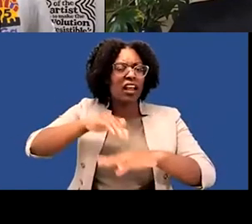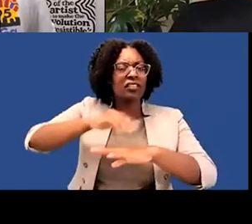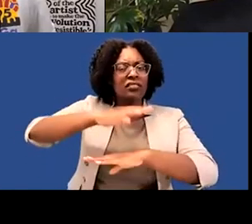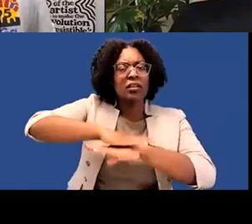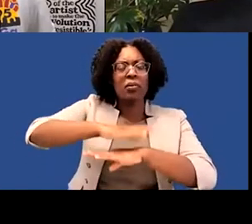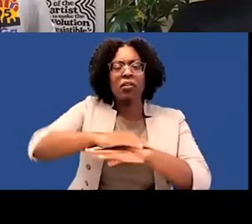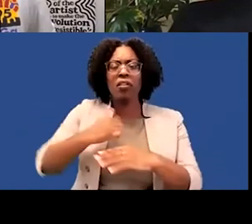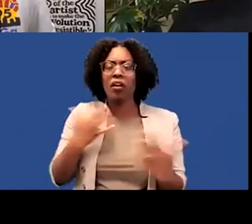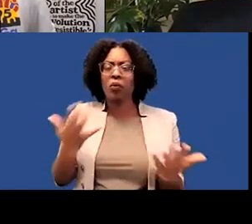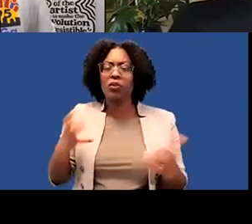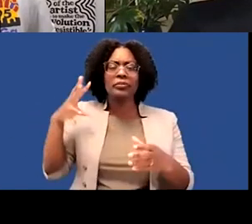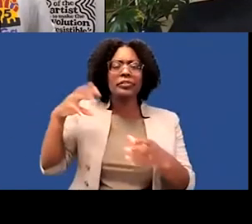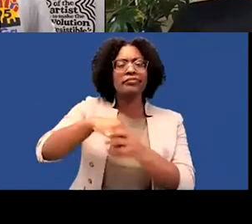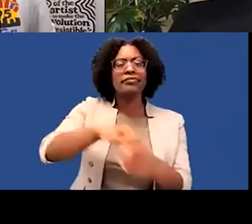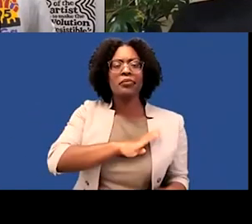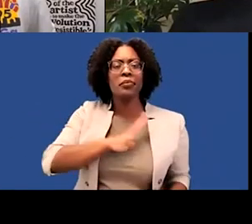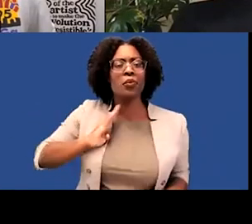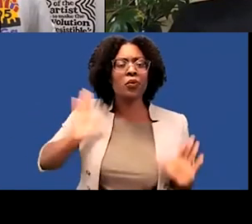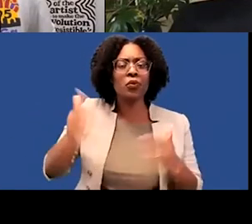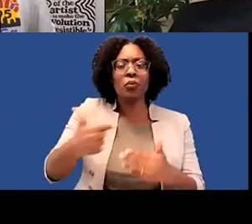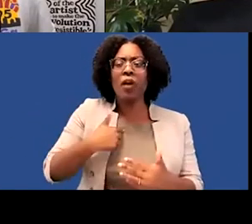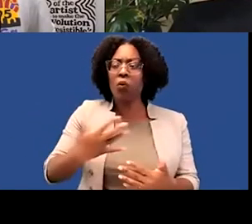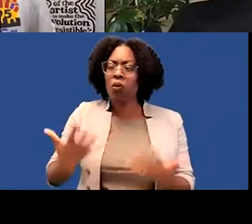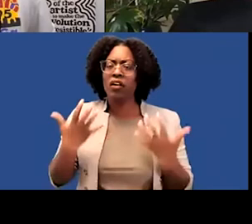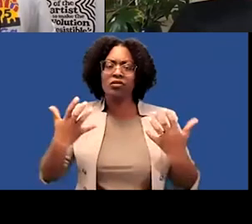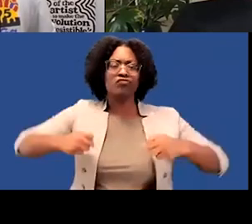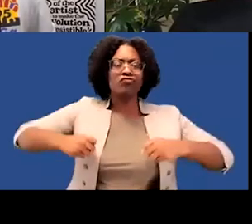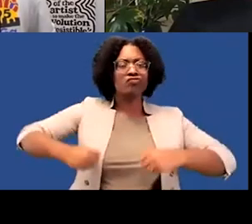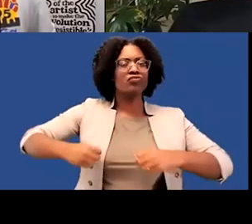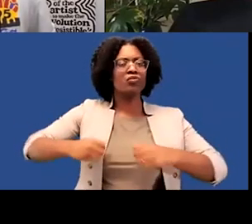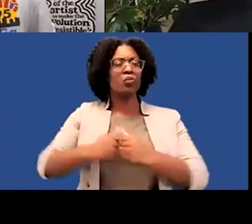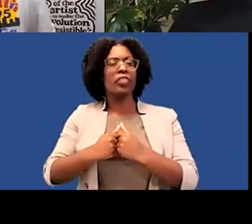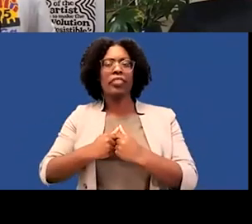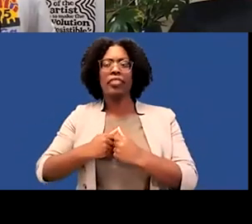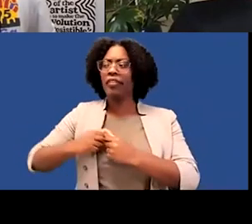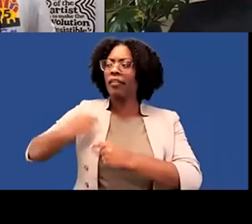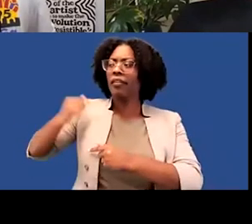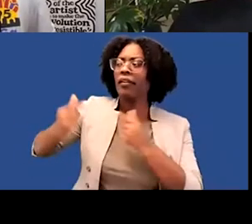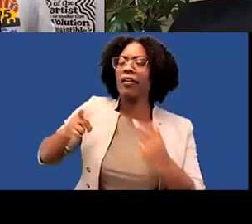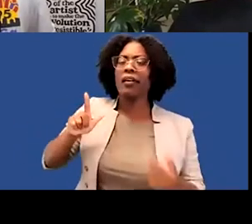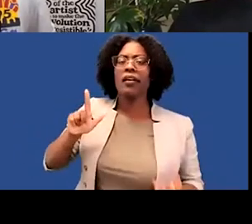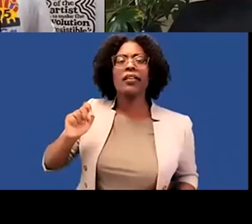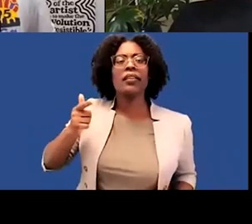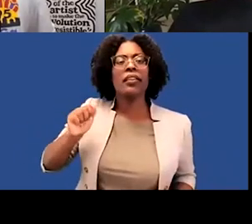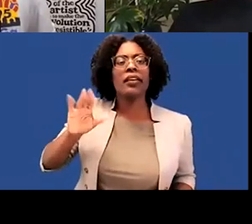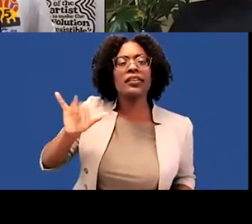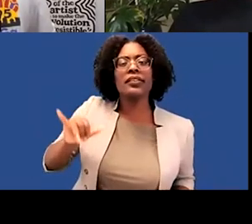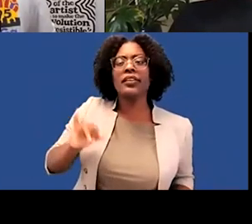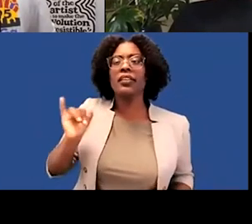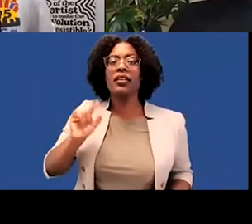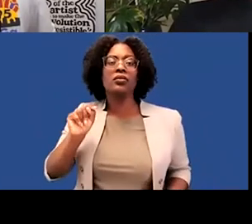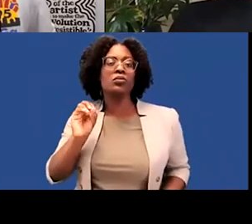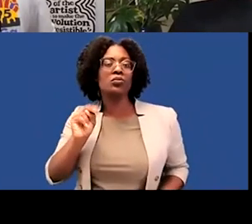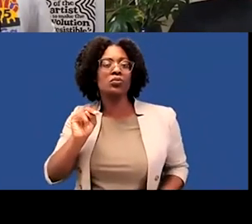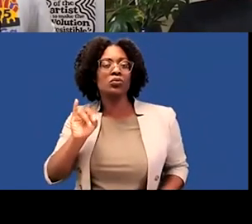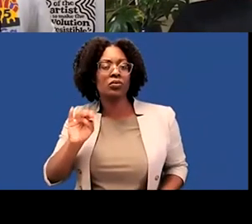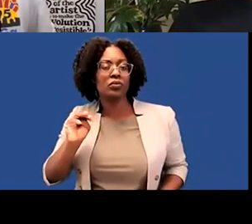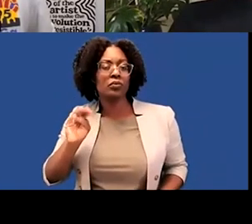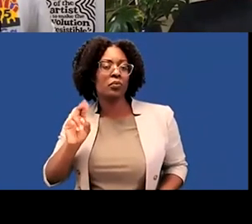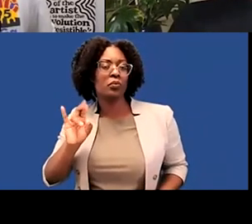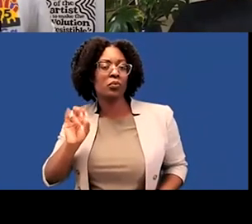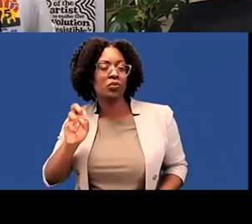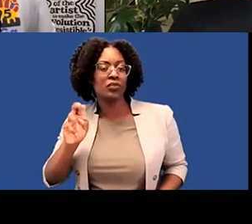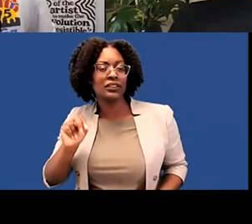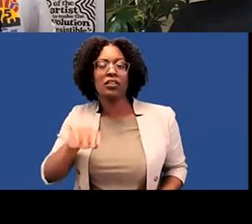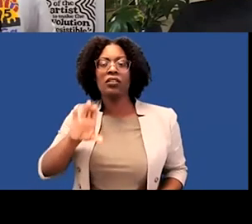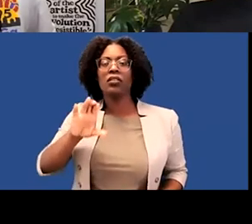I want to stand arm in arm with a legacy of people like Toni Morrison and Toni Kane Babara and Claudia Tate and all the